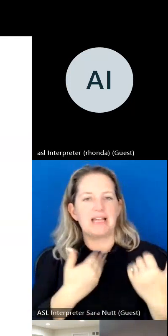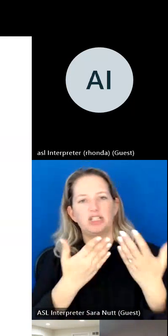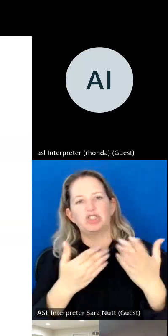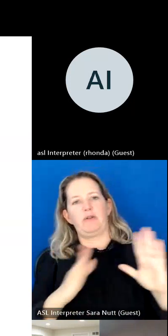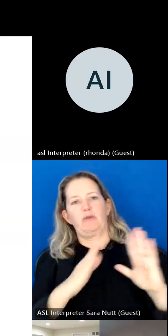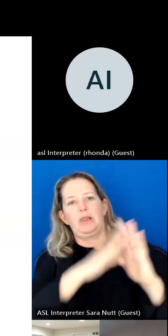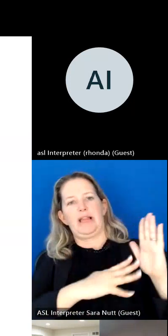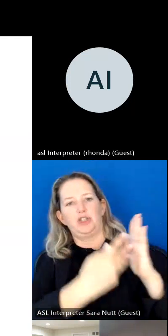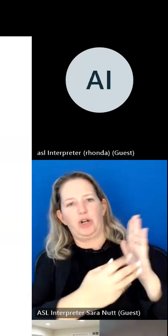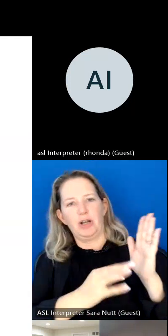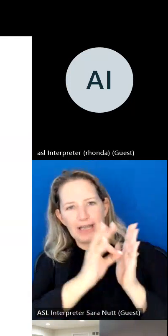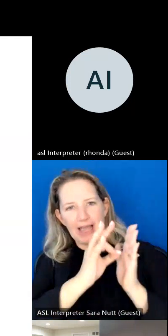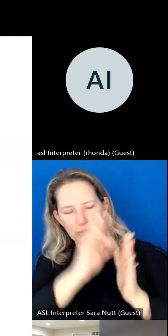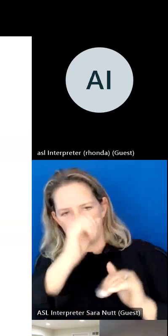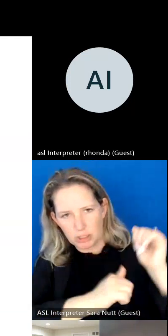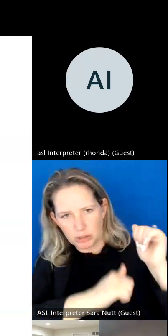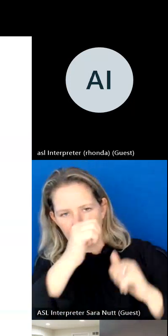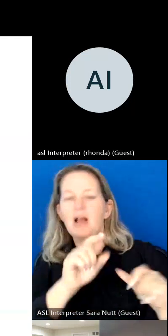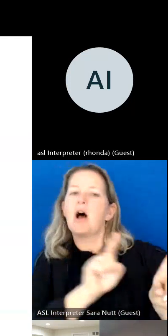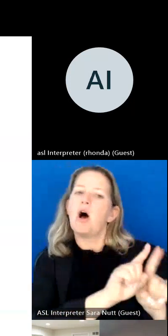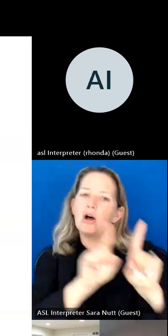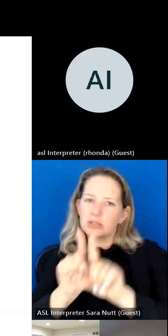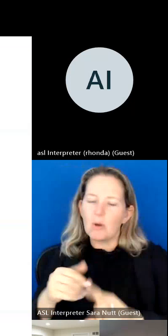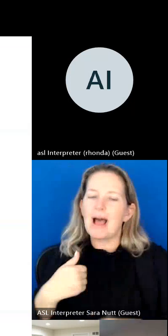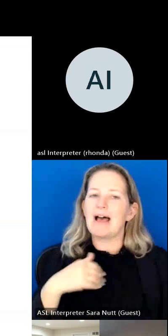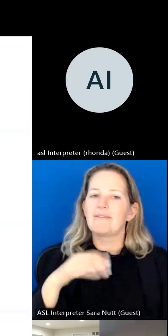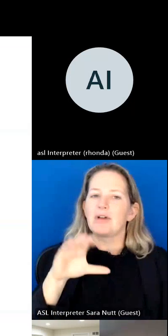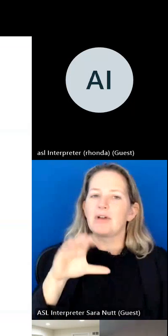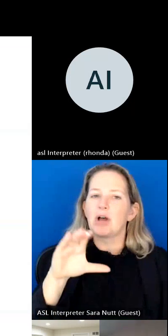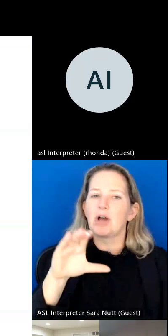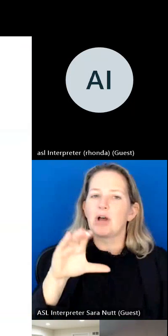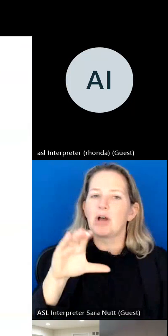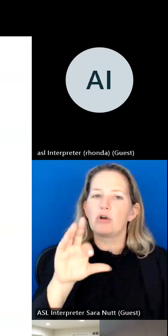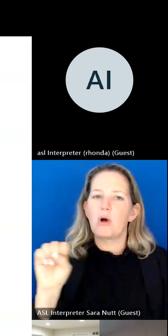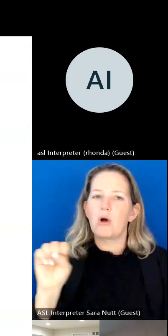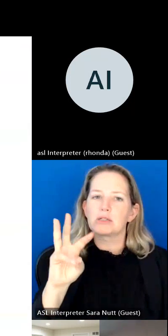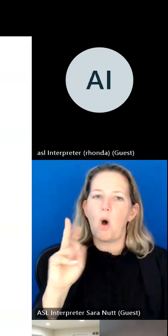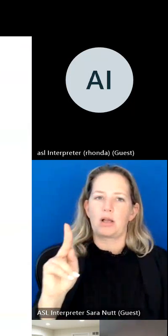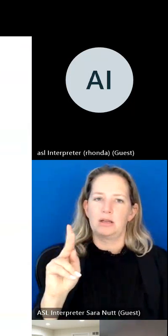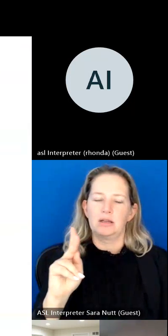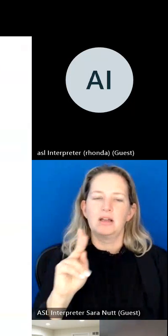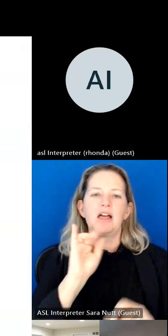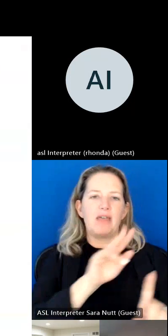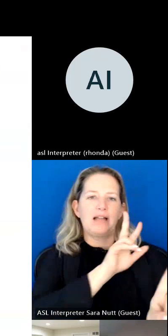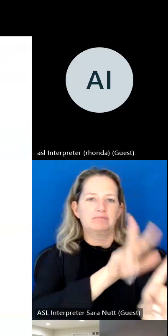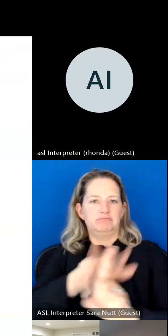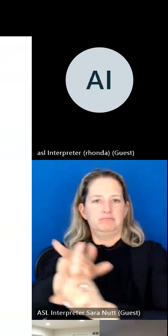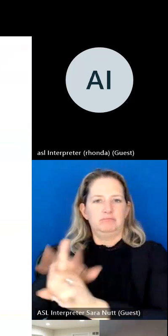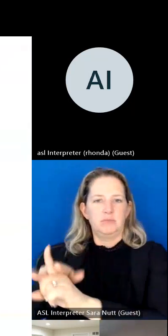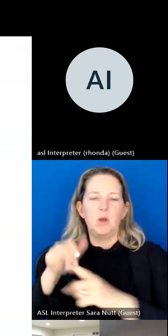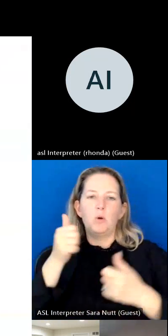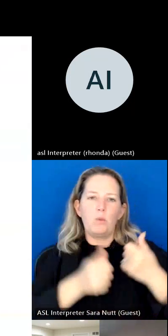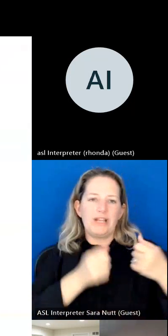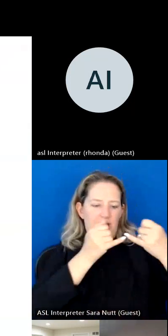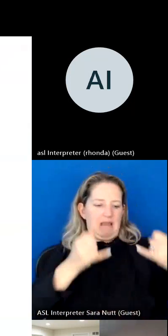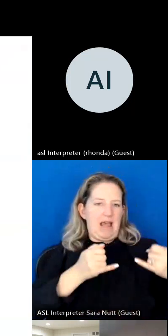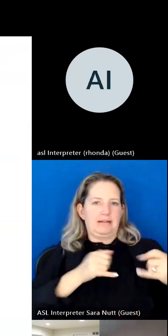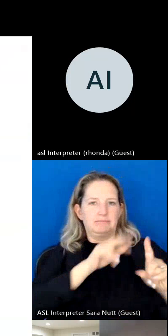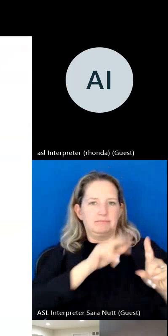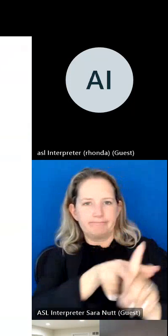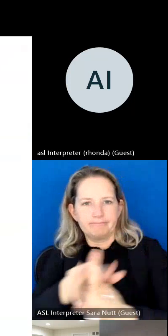crosswalk that shows which accounts go to particular lines in the SF-133. And